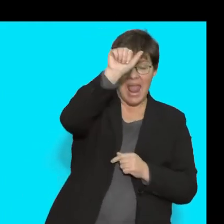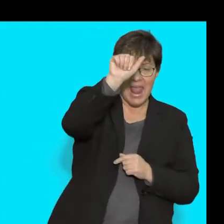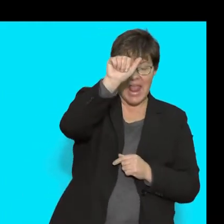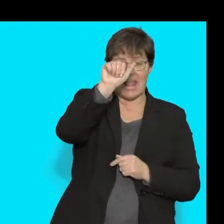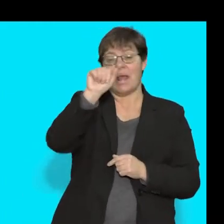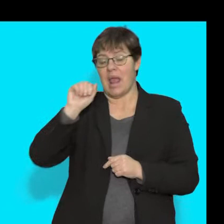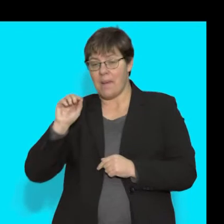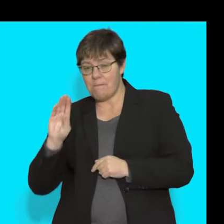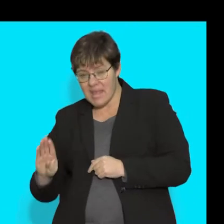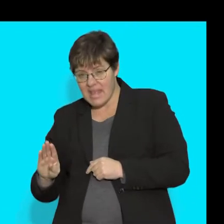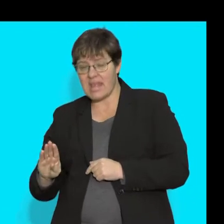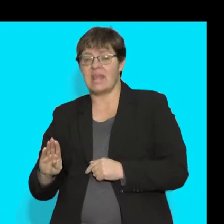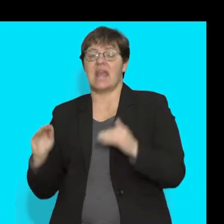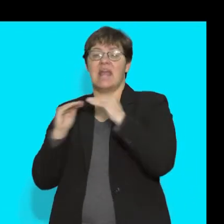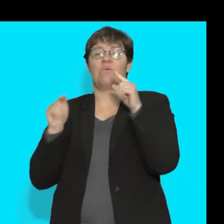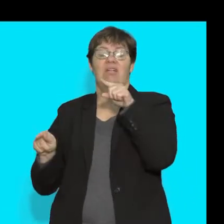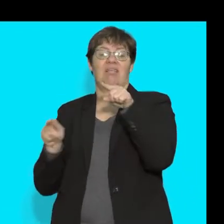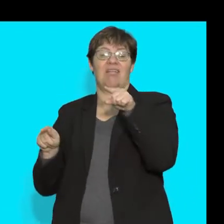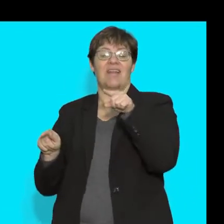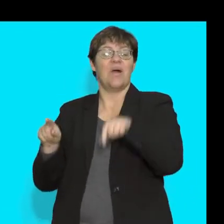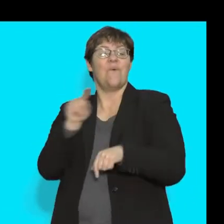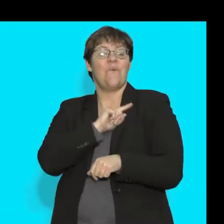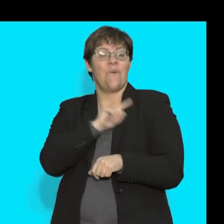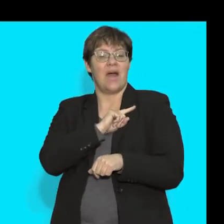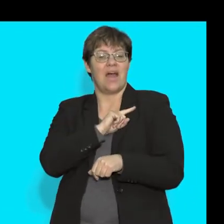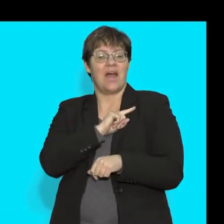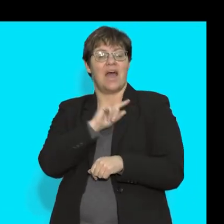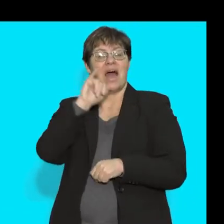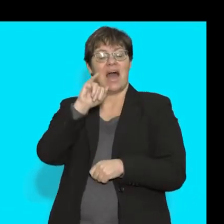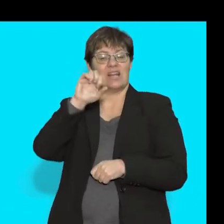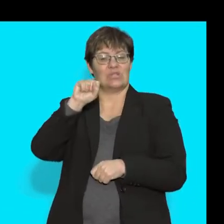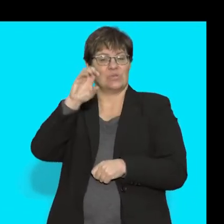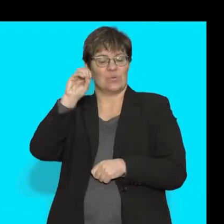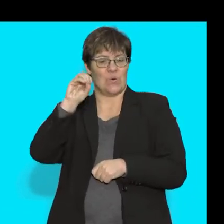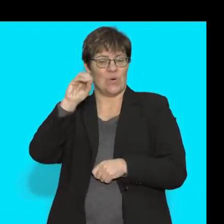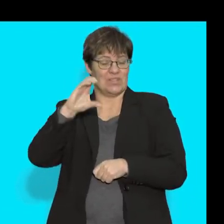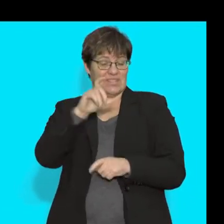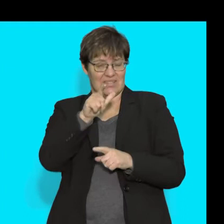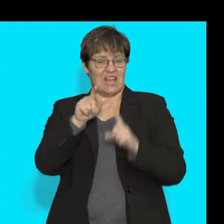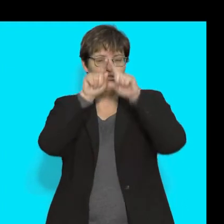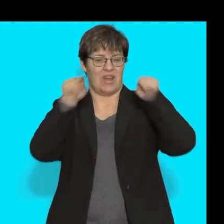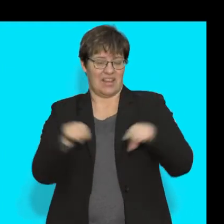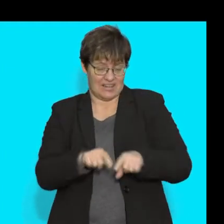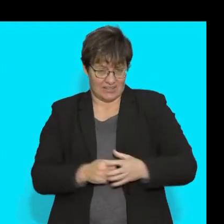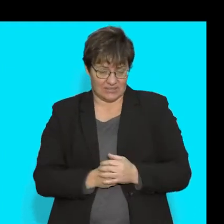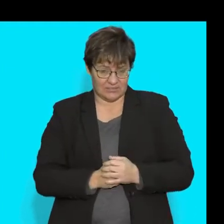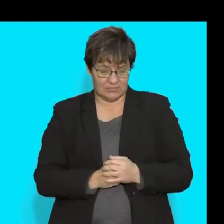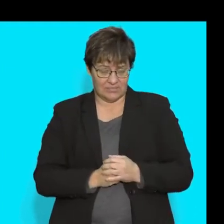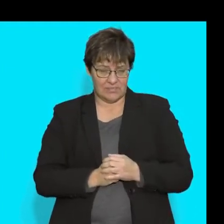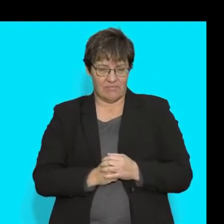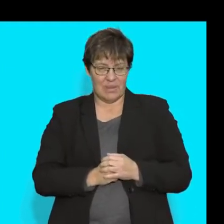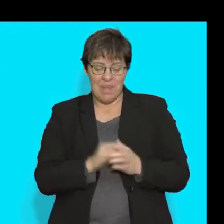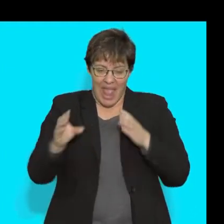A is equals to angle B, because of it becomes an isosceles triangle. Do you see? Now I've added